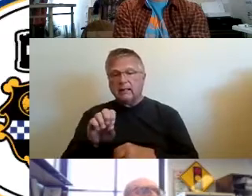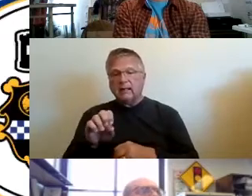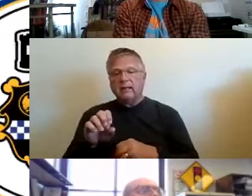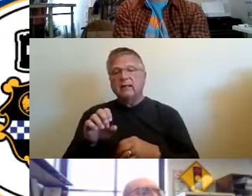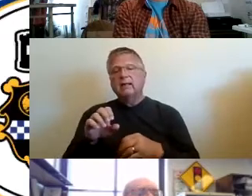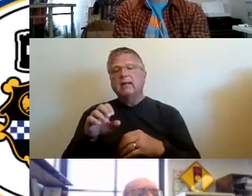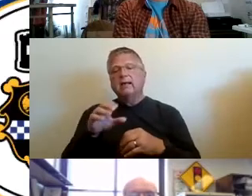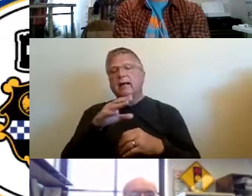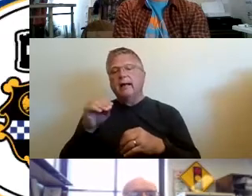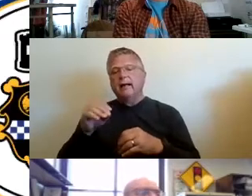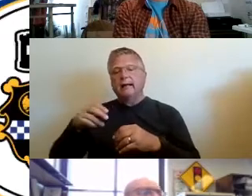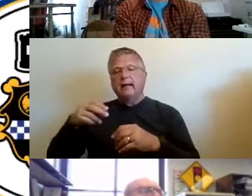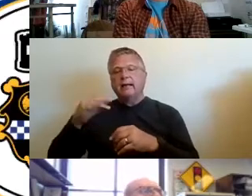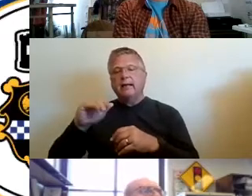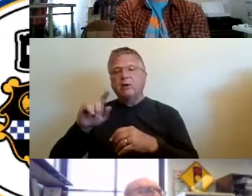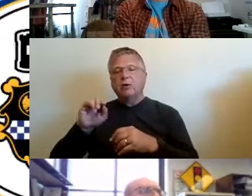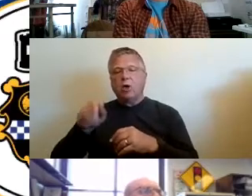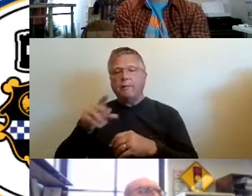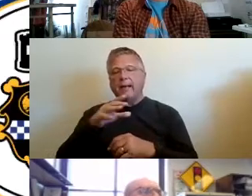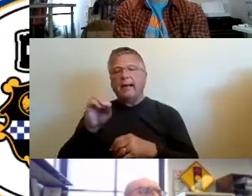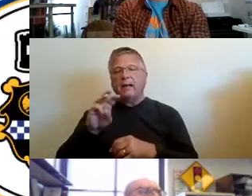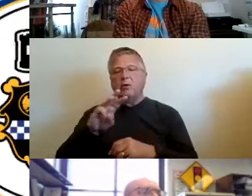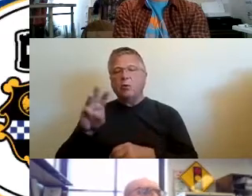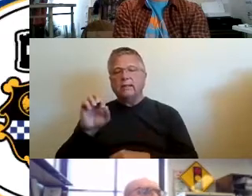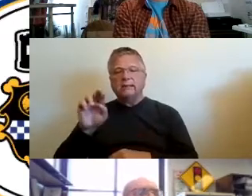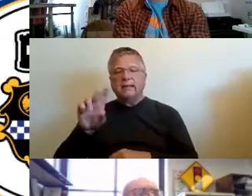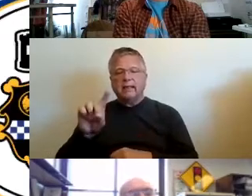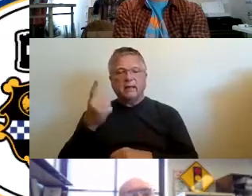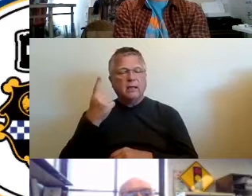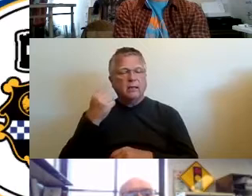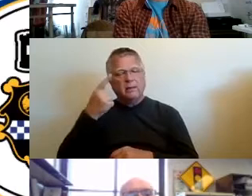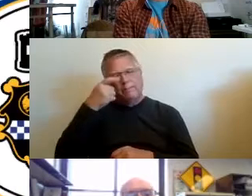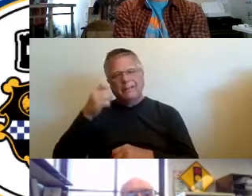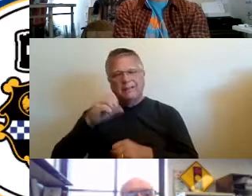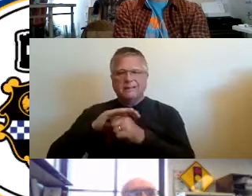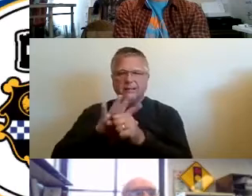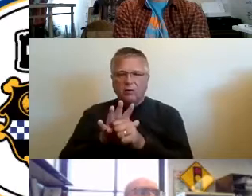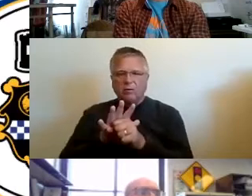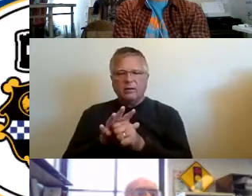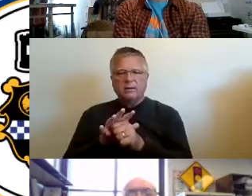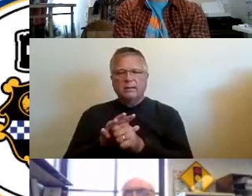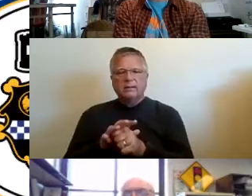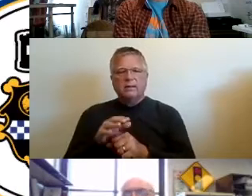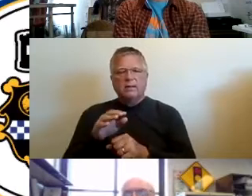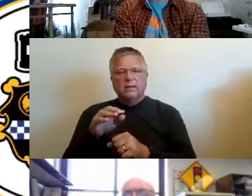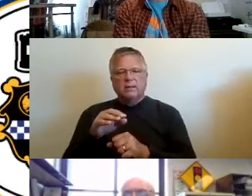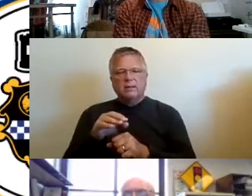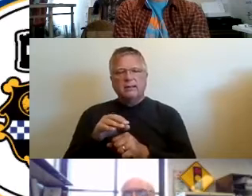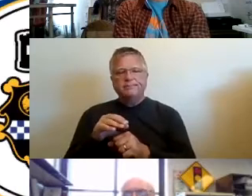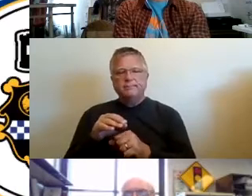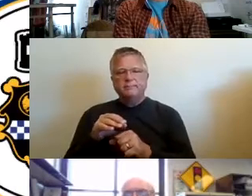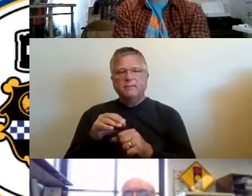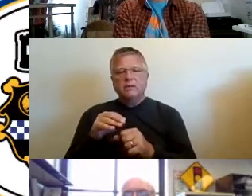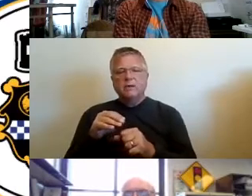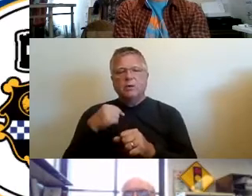the West End. Last year, because of the COVID, it was a difficult year for the Move Forward Pittsburgh program also.